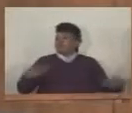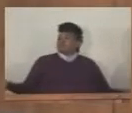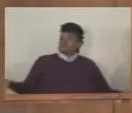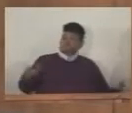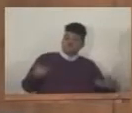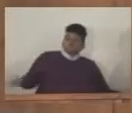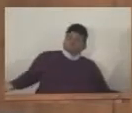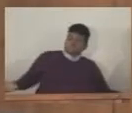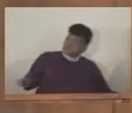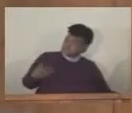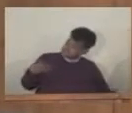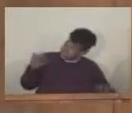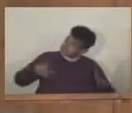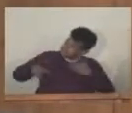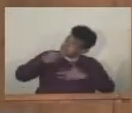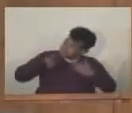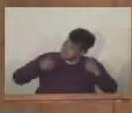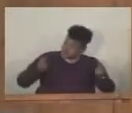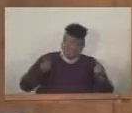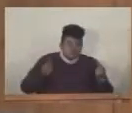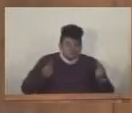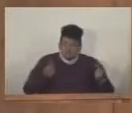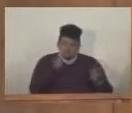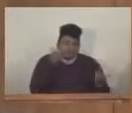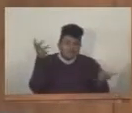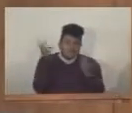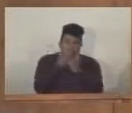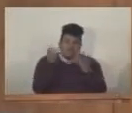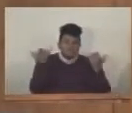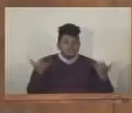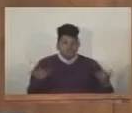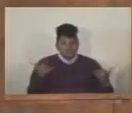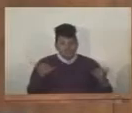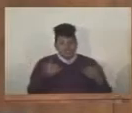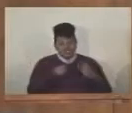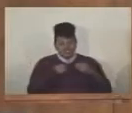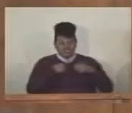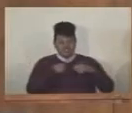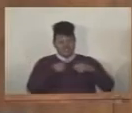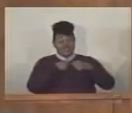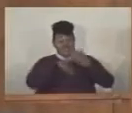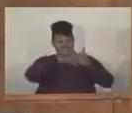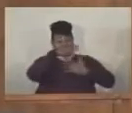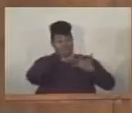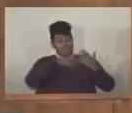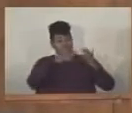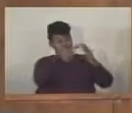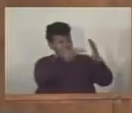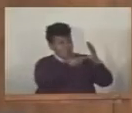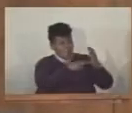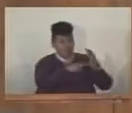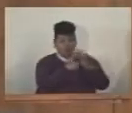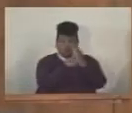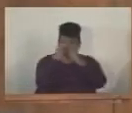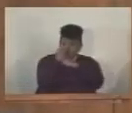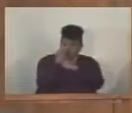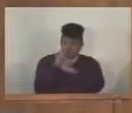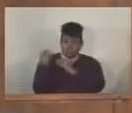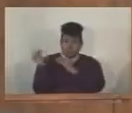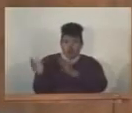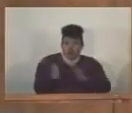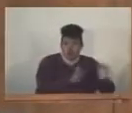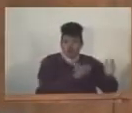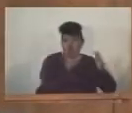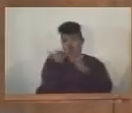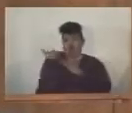be support and cooperation from the wider society. And Jamaica must get its act together or